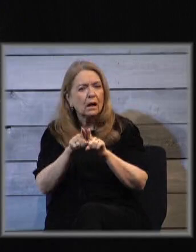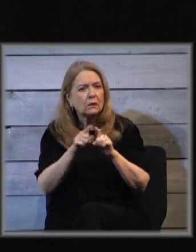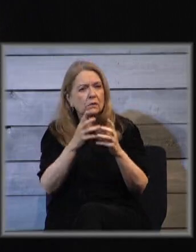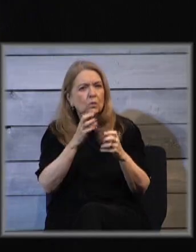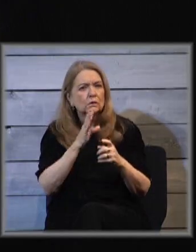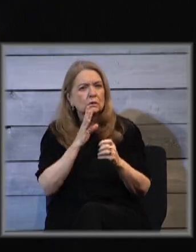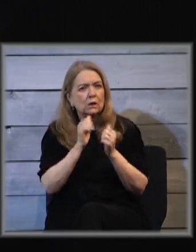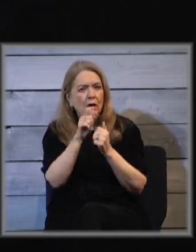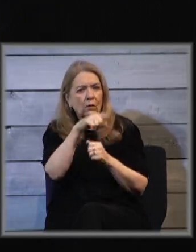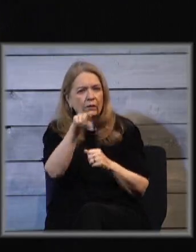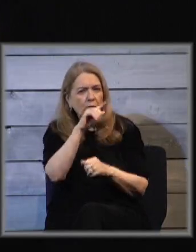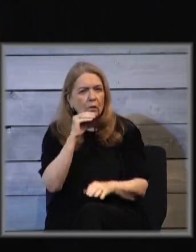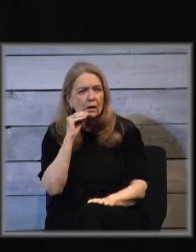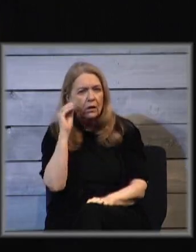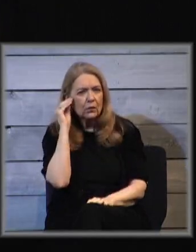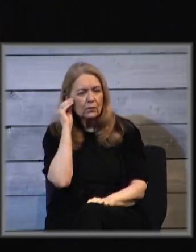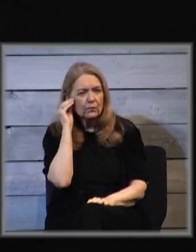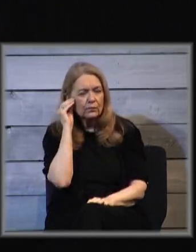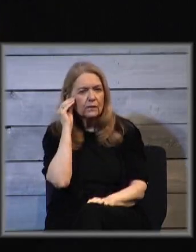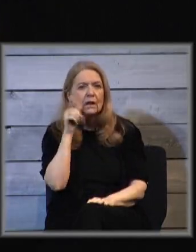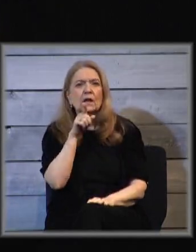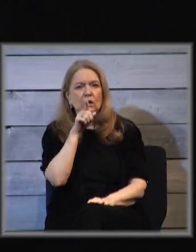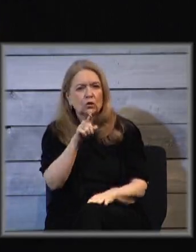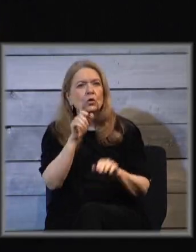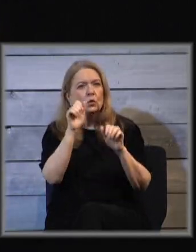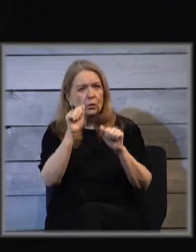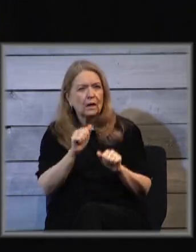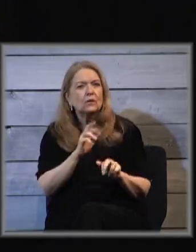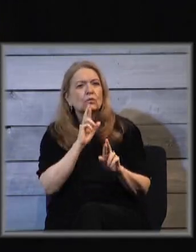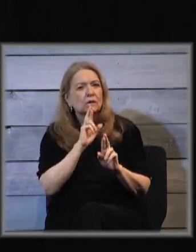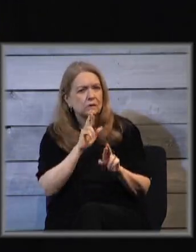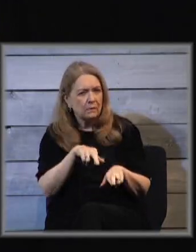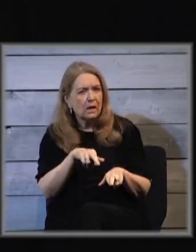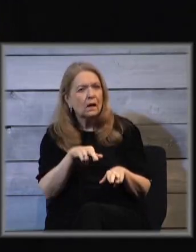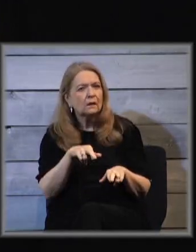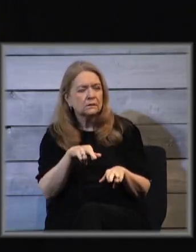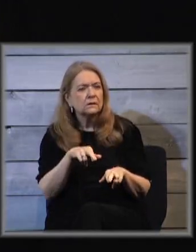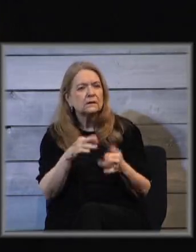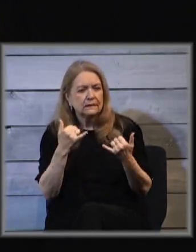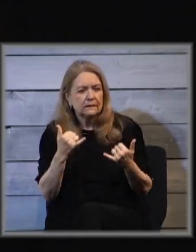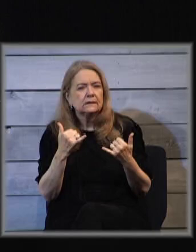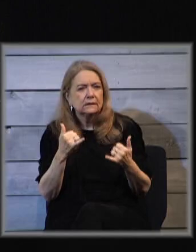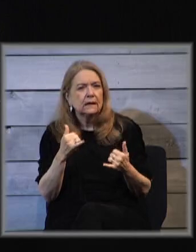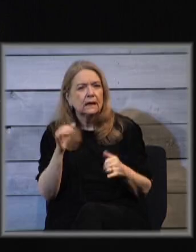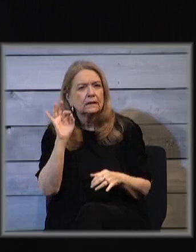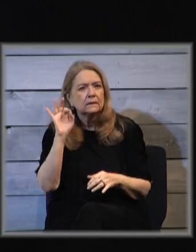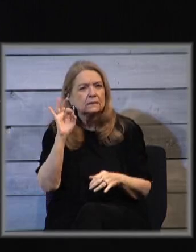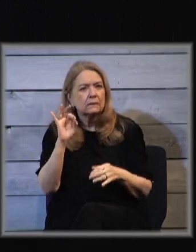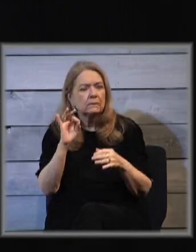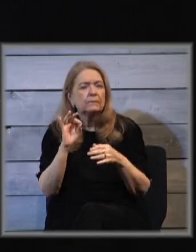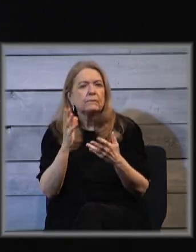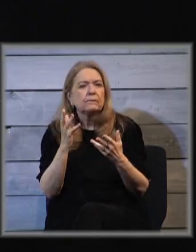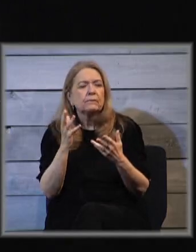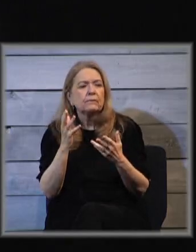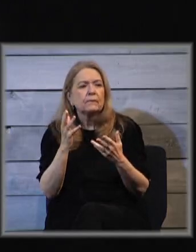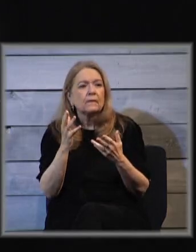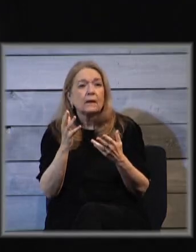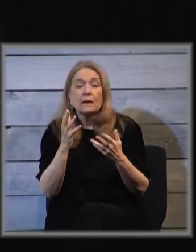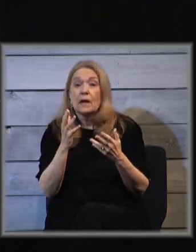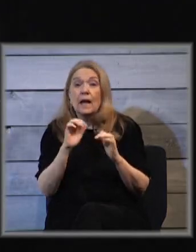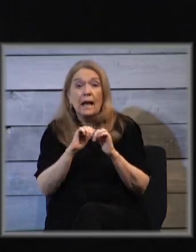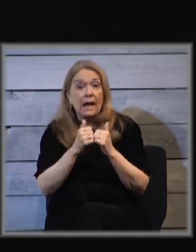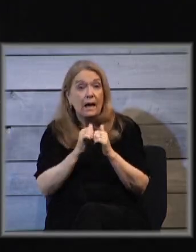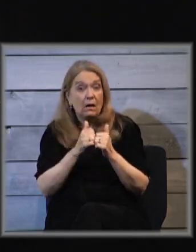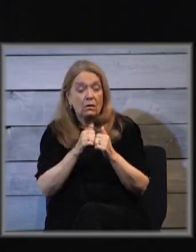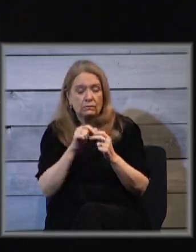you to know at home that you can respond to today's message by either of